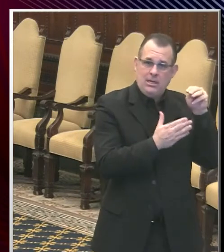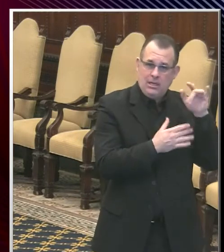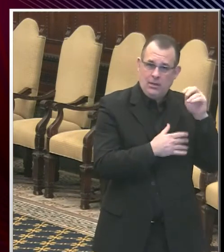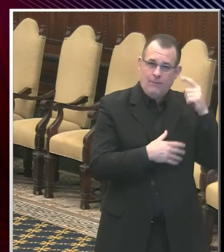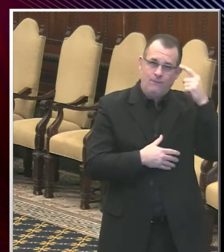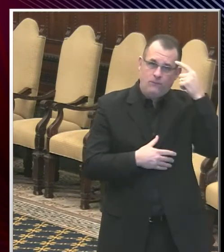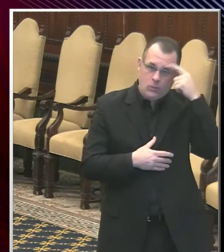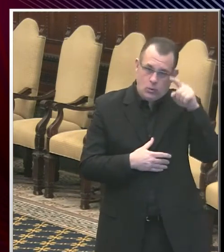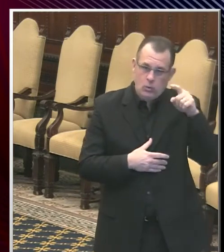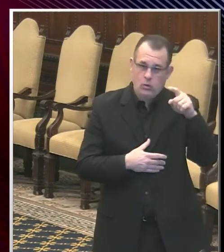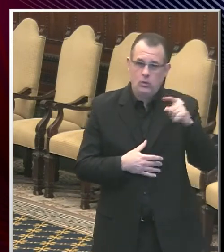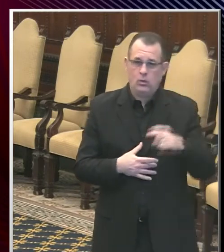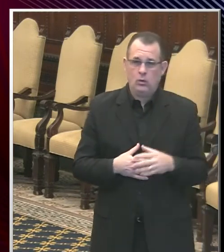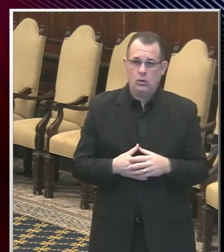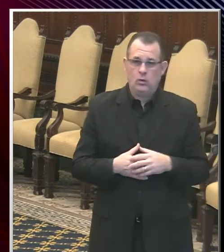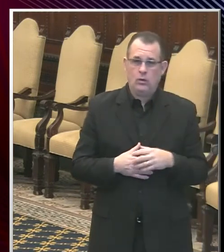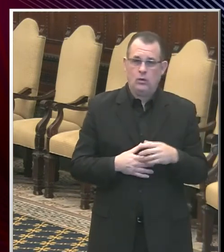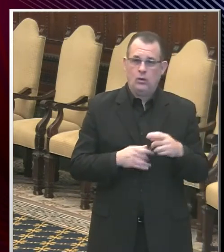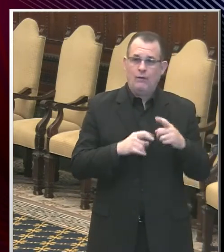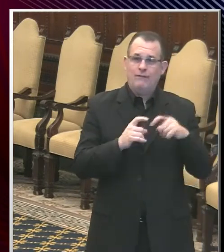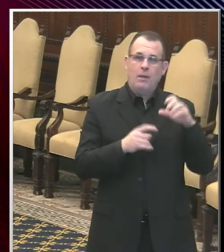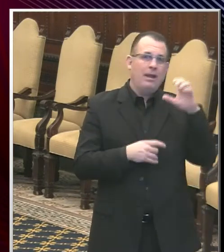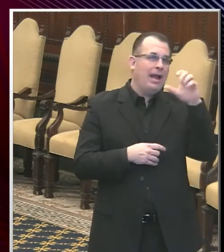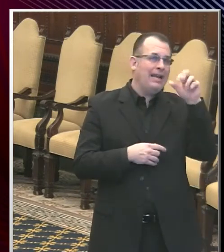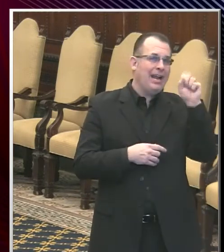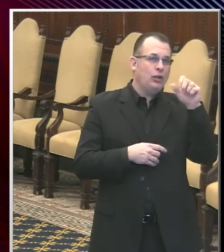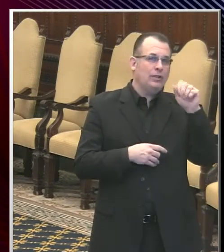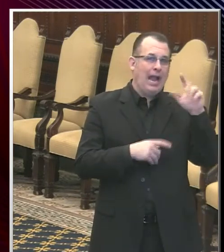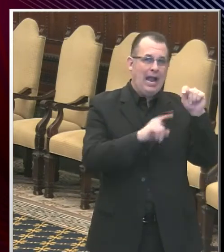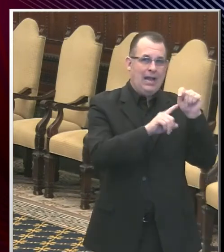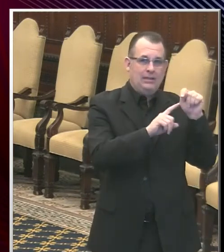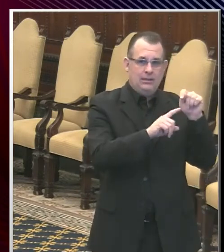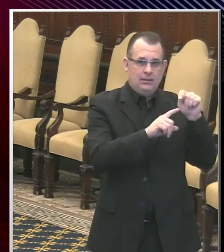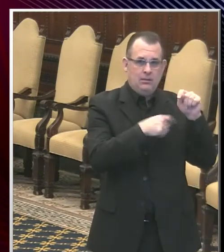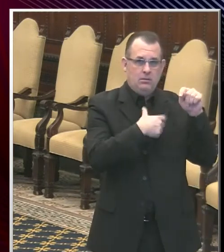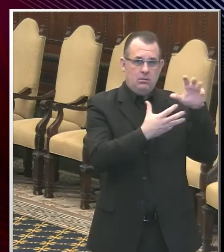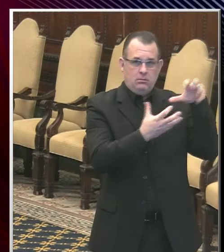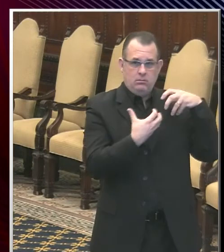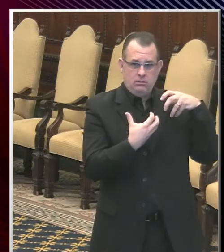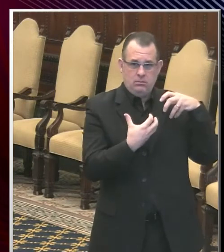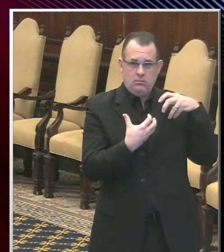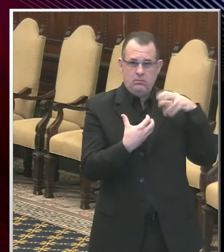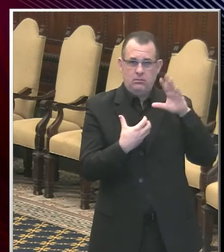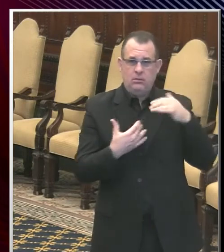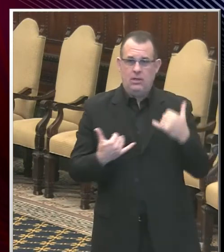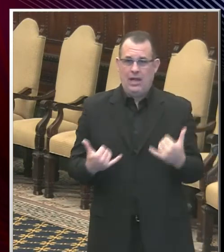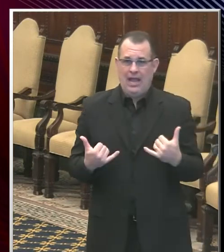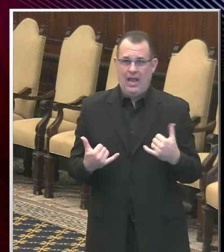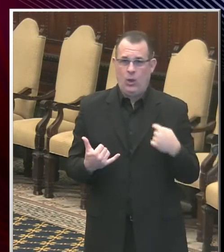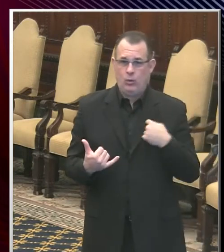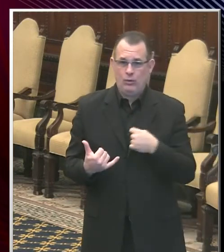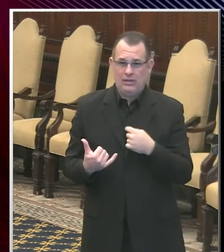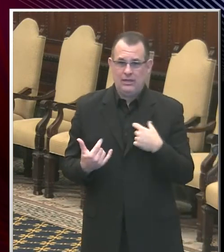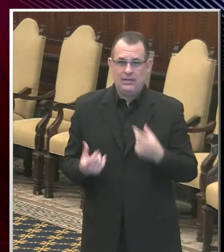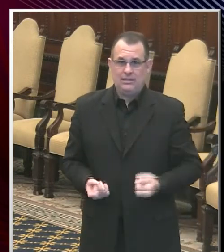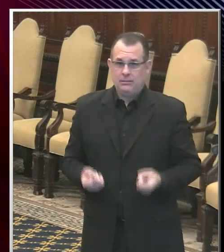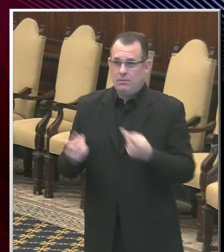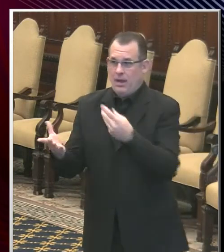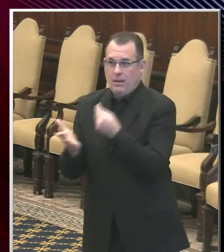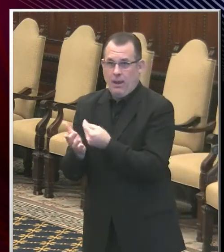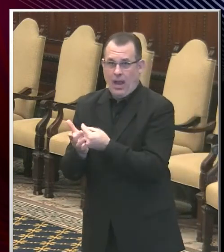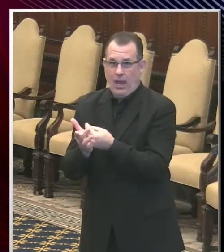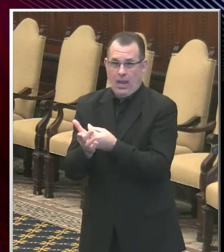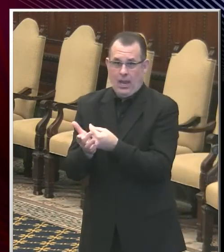from the CARES Act. And the way that works, though, is now as we spend money, we'll have